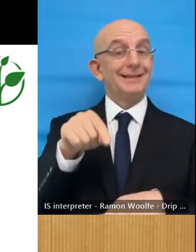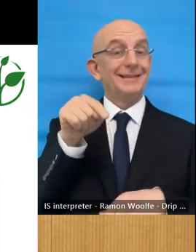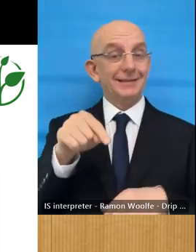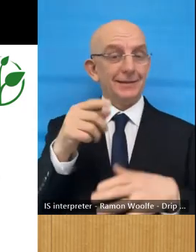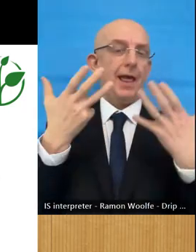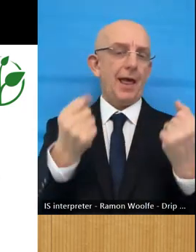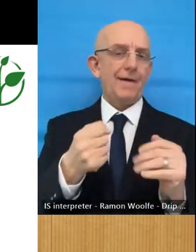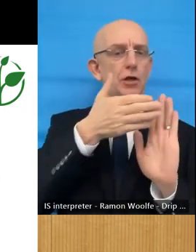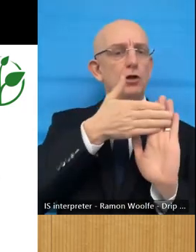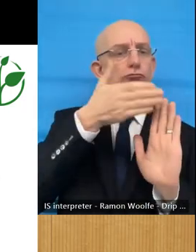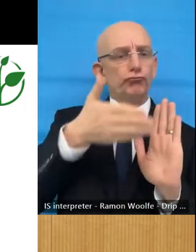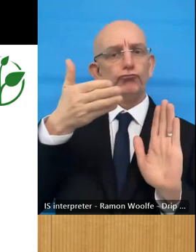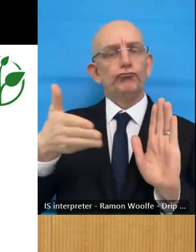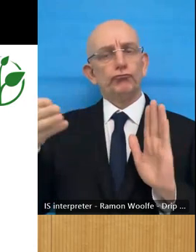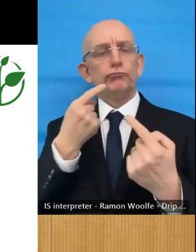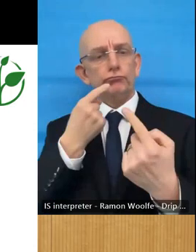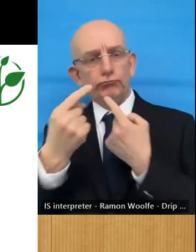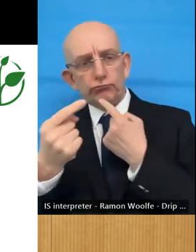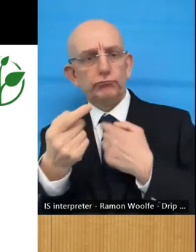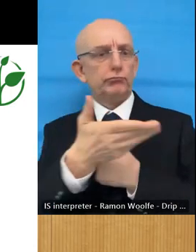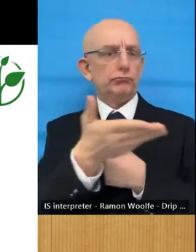progress.